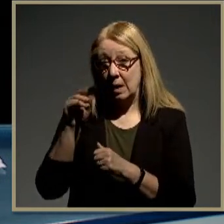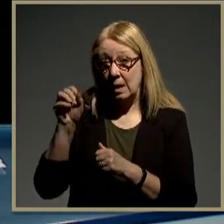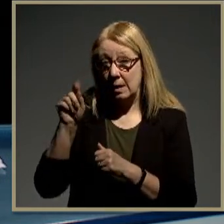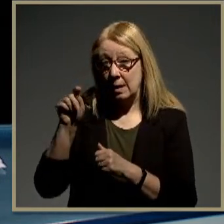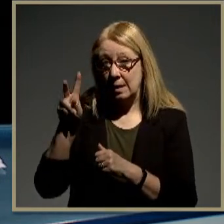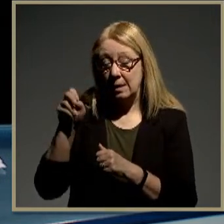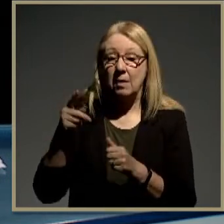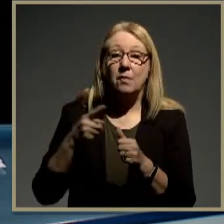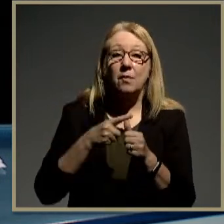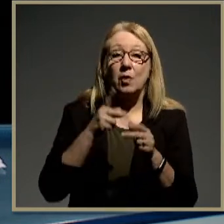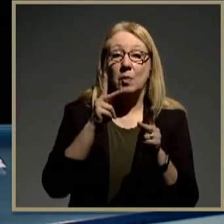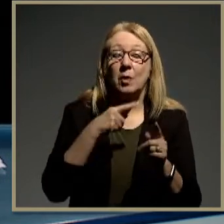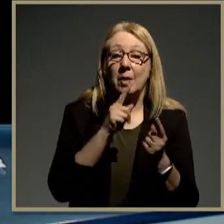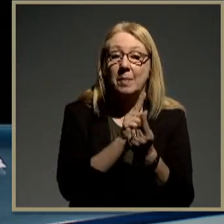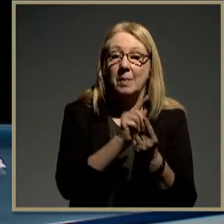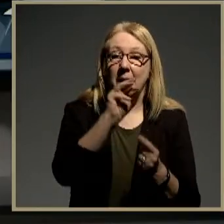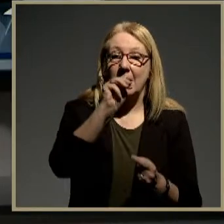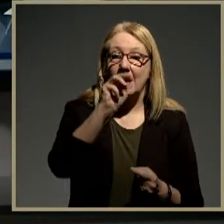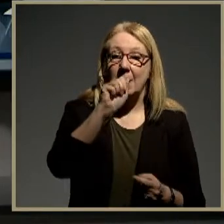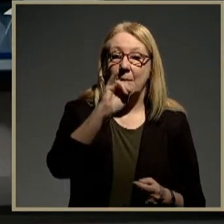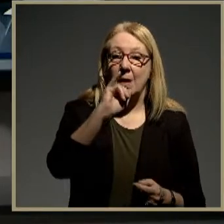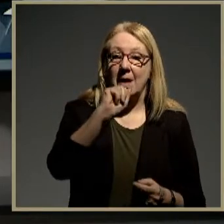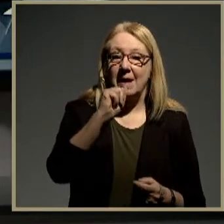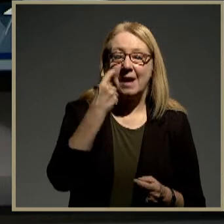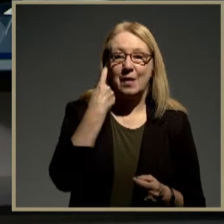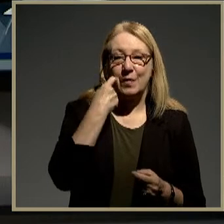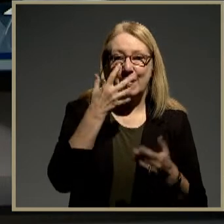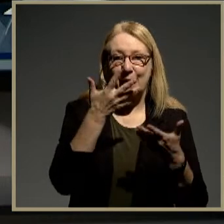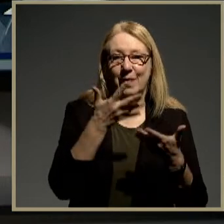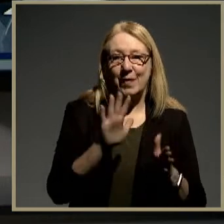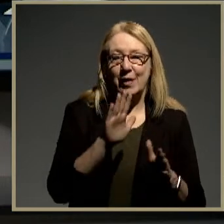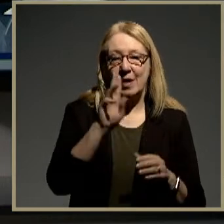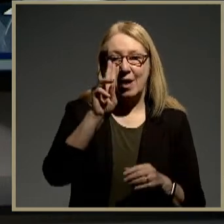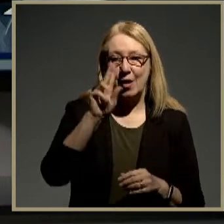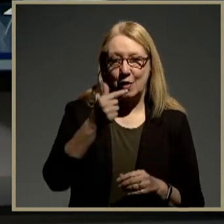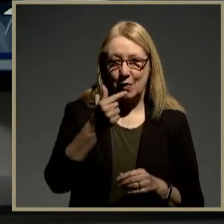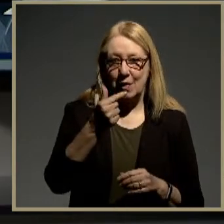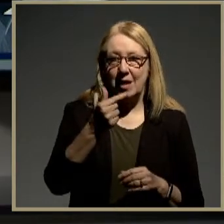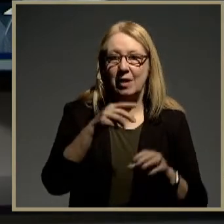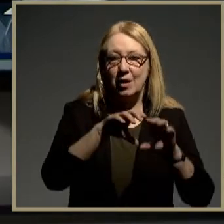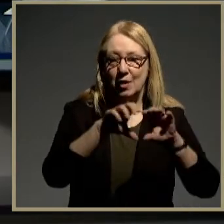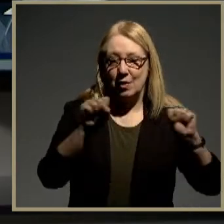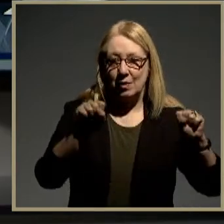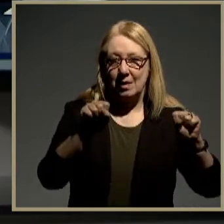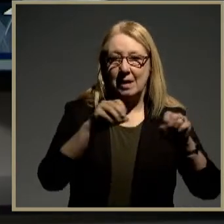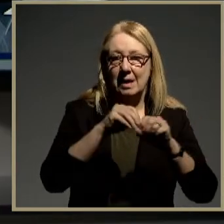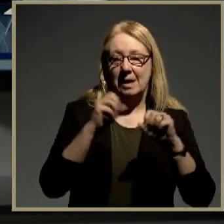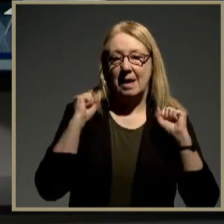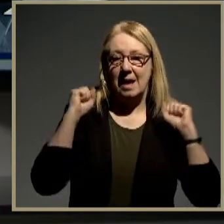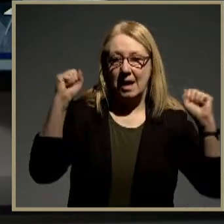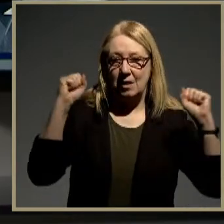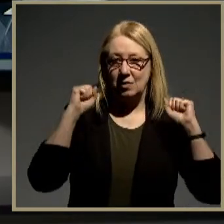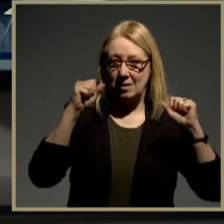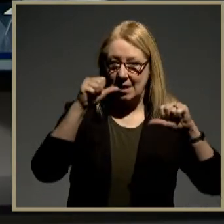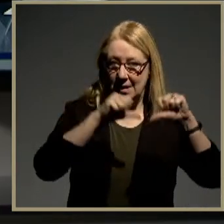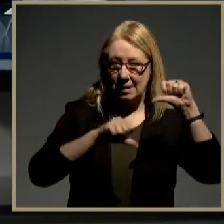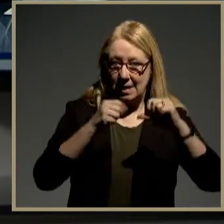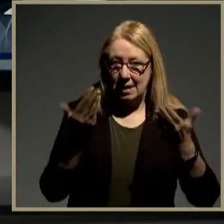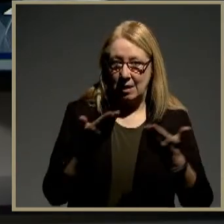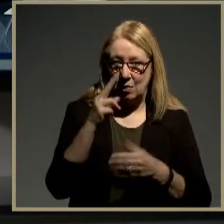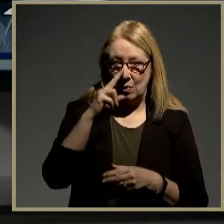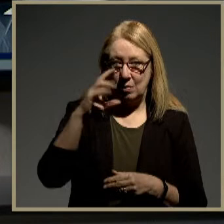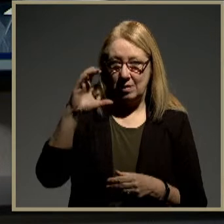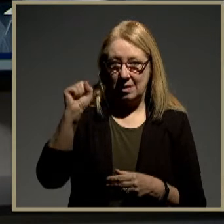like you to meet is Maya. Maya recently completed her undergraduate degree in exercise science here at